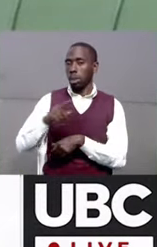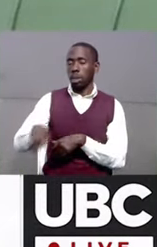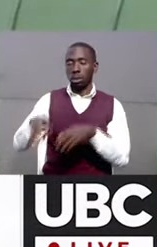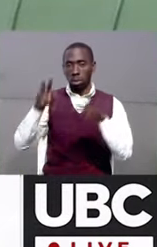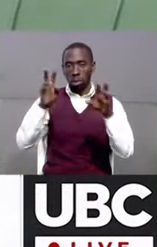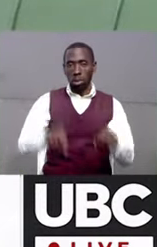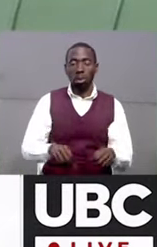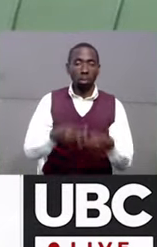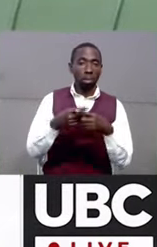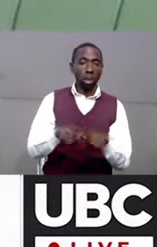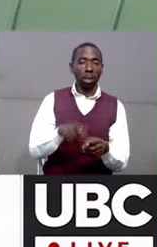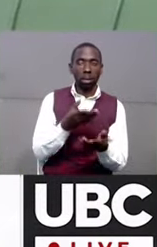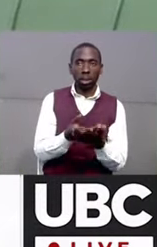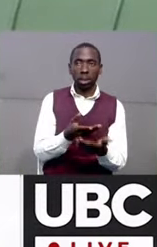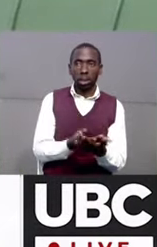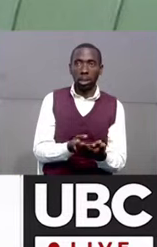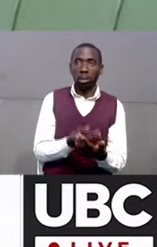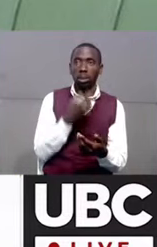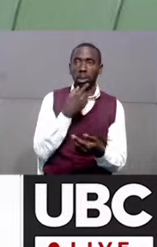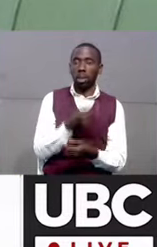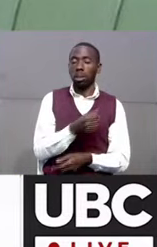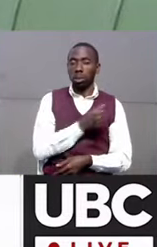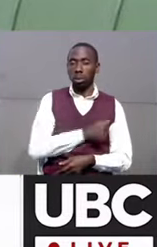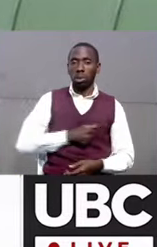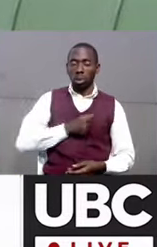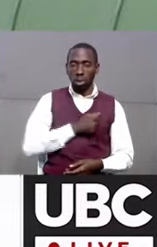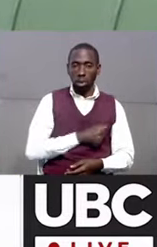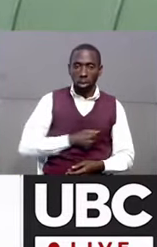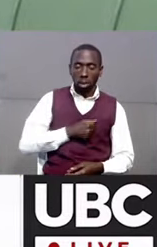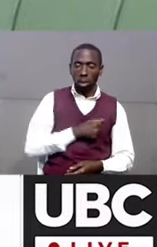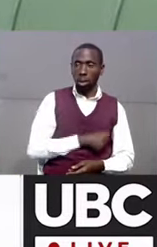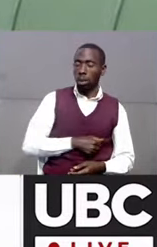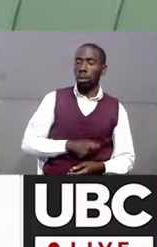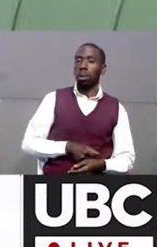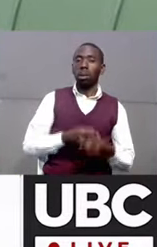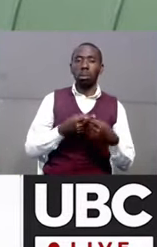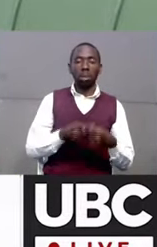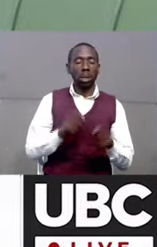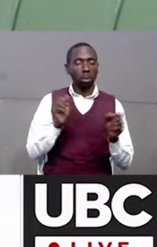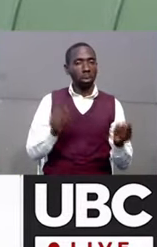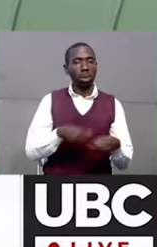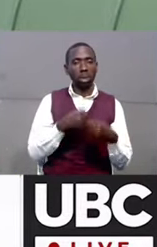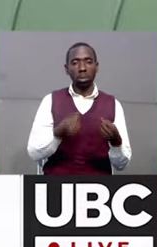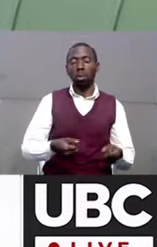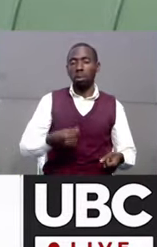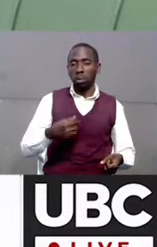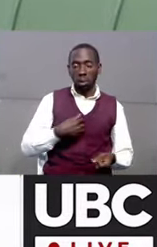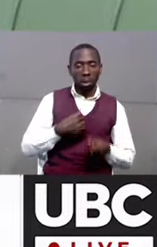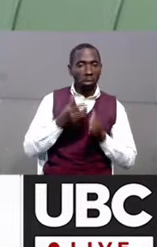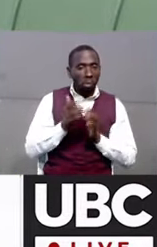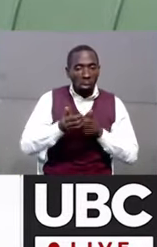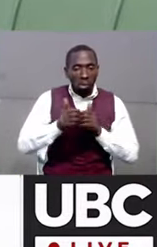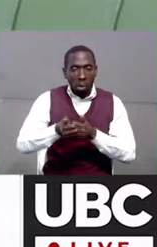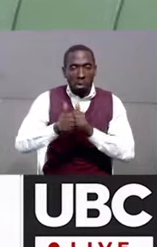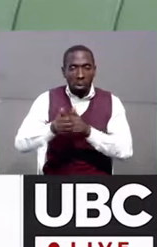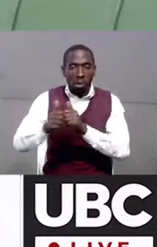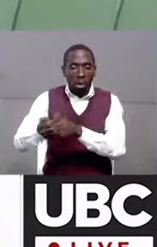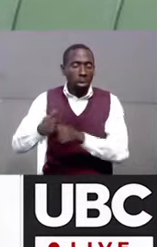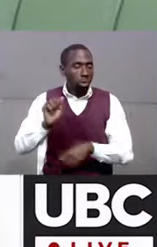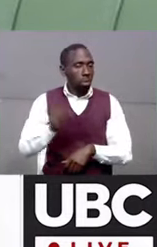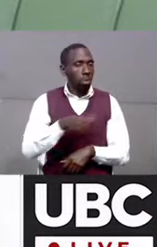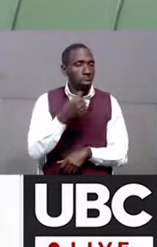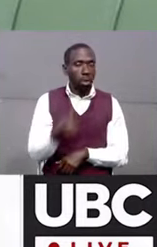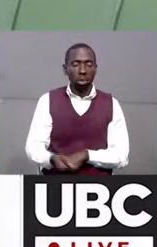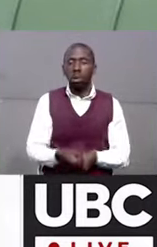you are sorry for one reason or the other. You are misled, but not take us on your bandwagon. We need an apology,